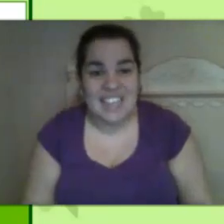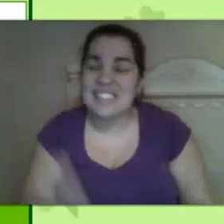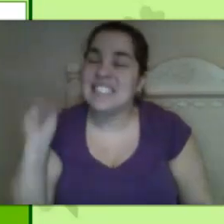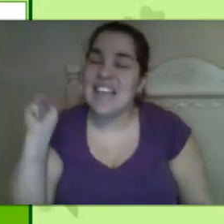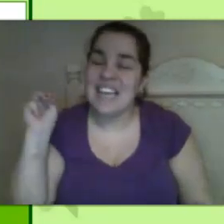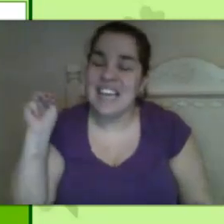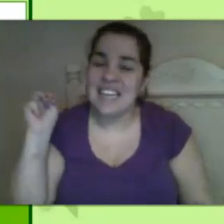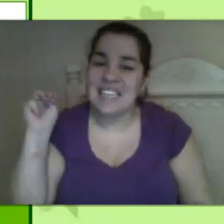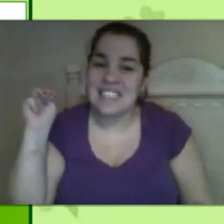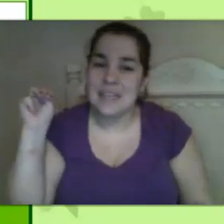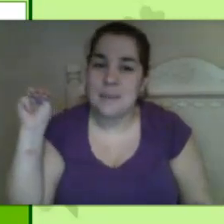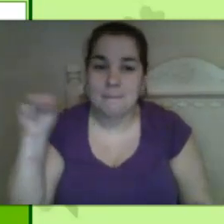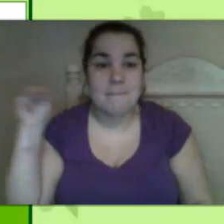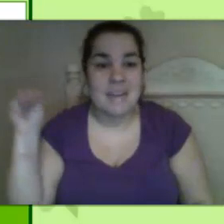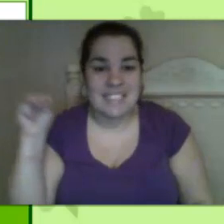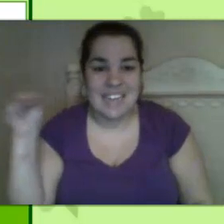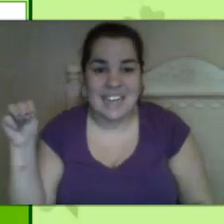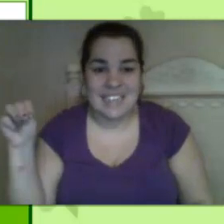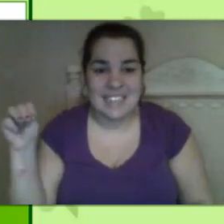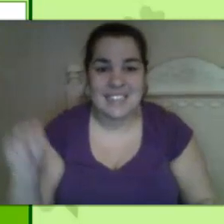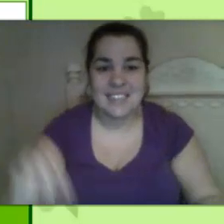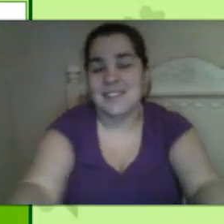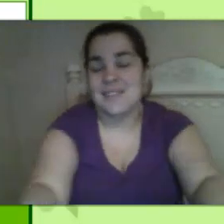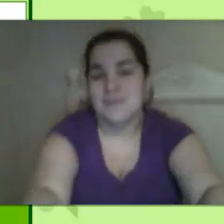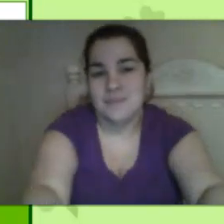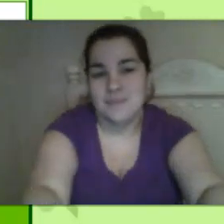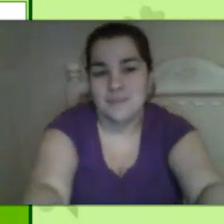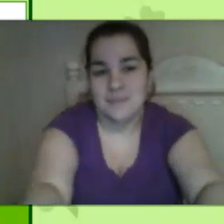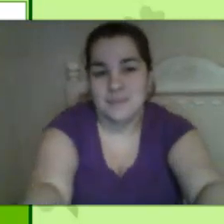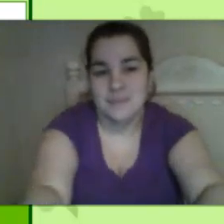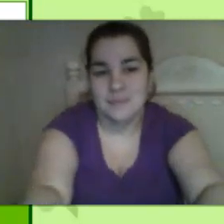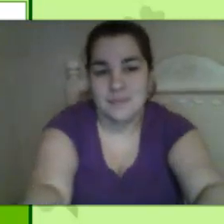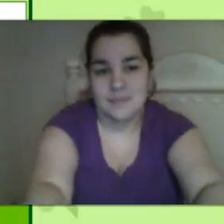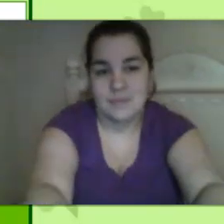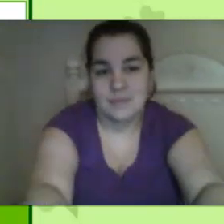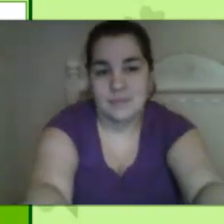That's right. Today is Monday.